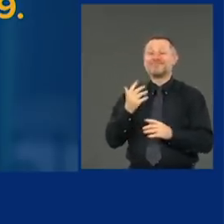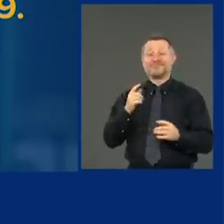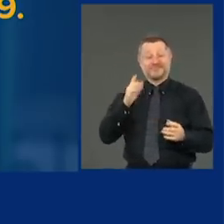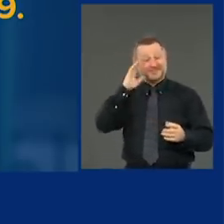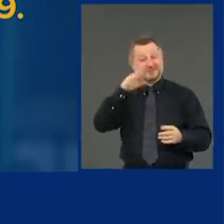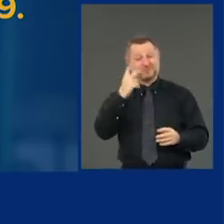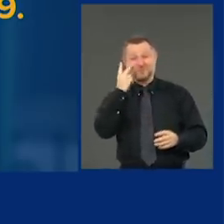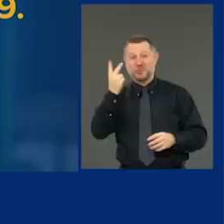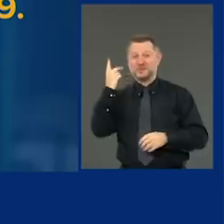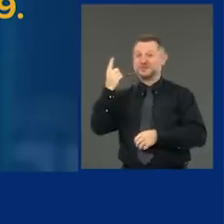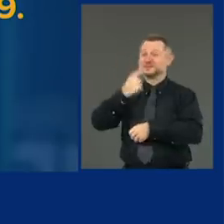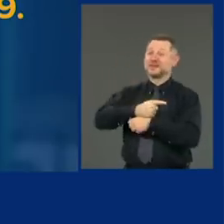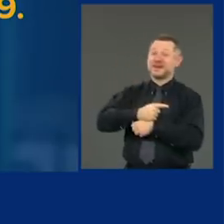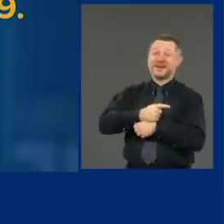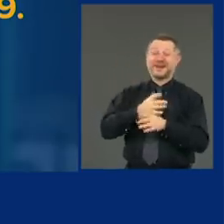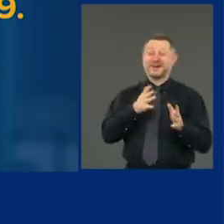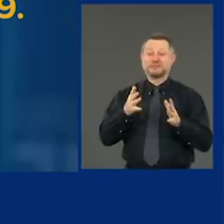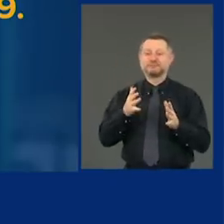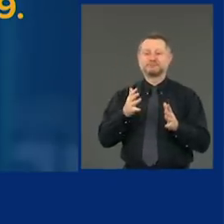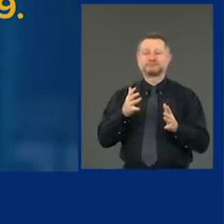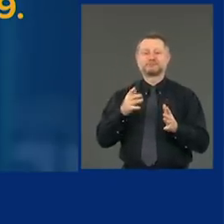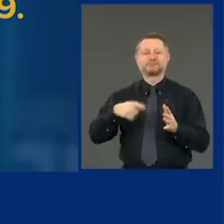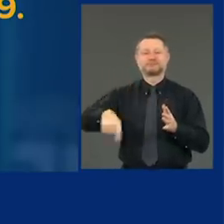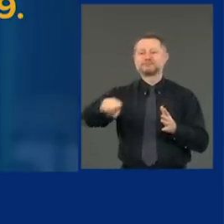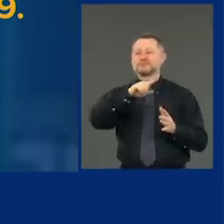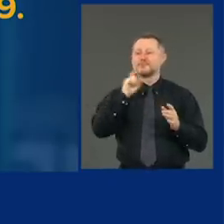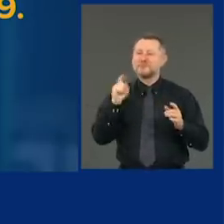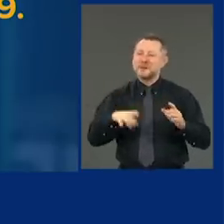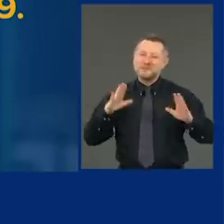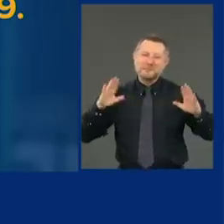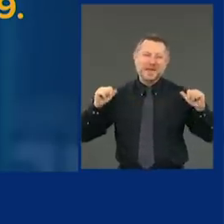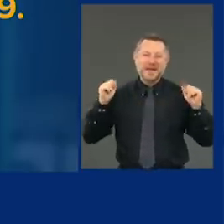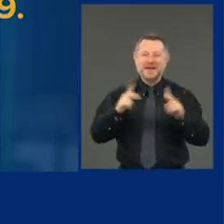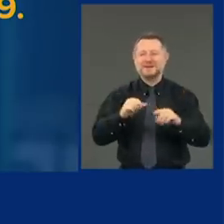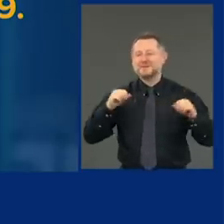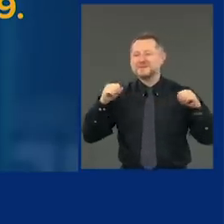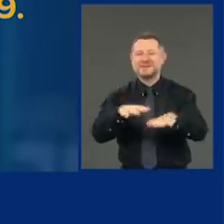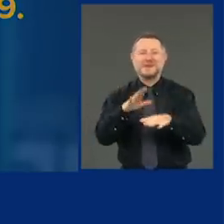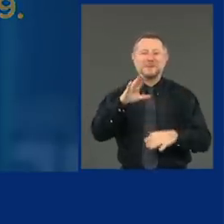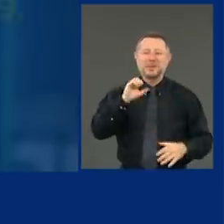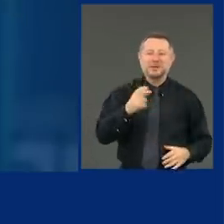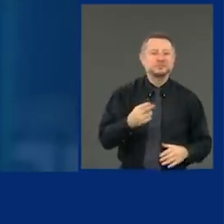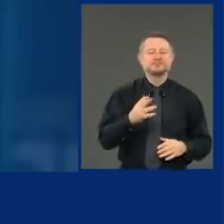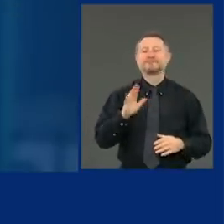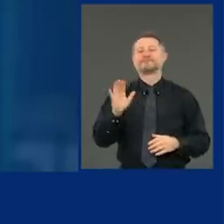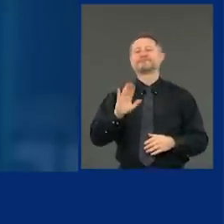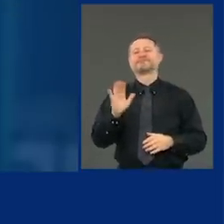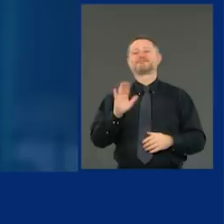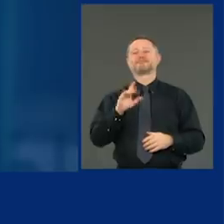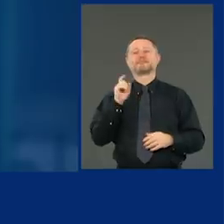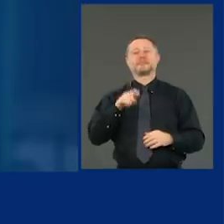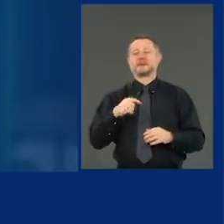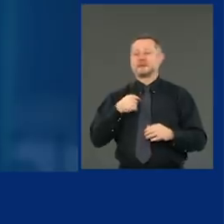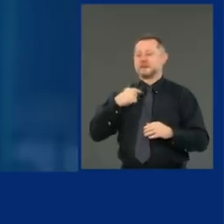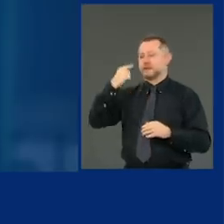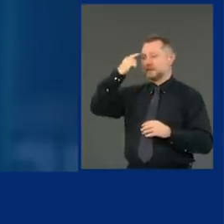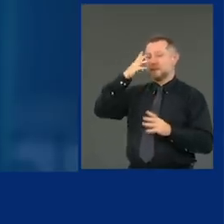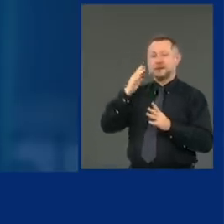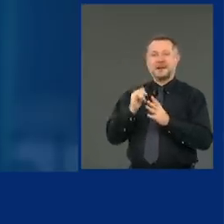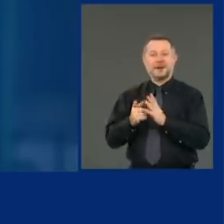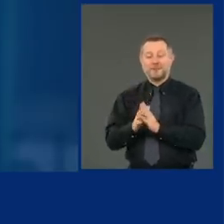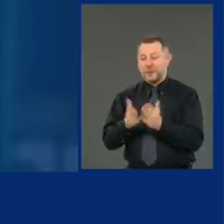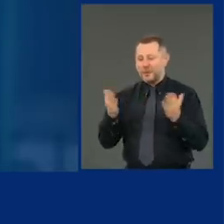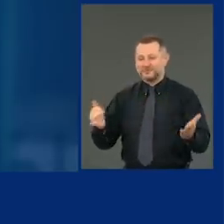where maybe we don't all run back to the beach, but we're going to turn the page on COVID-19, and we're going to